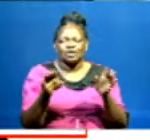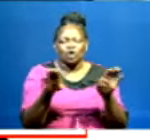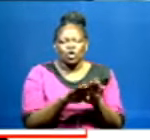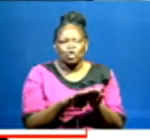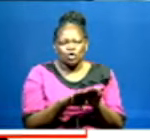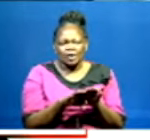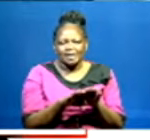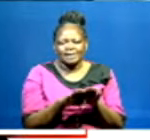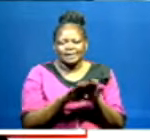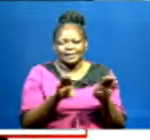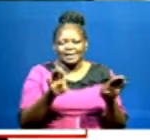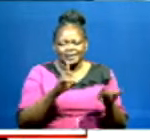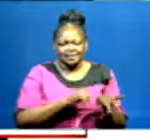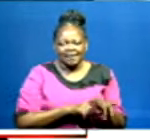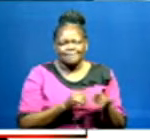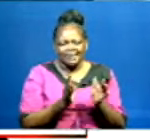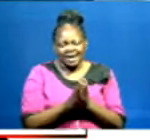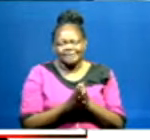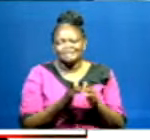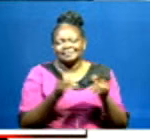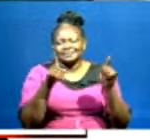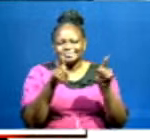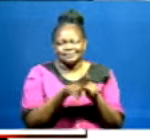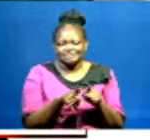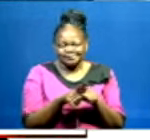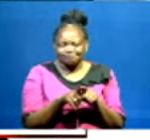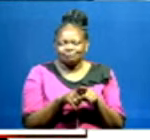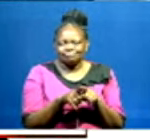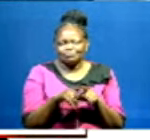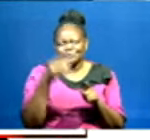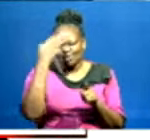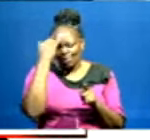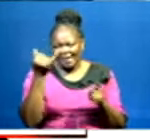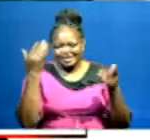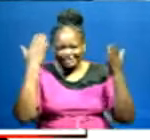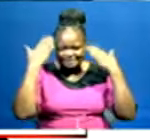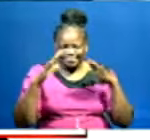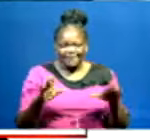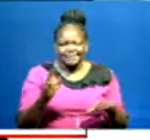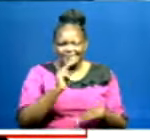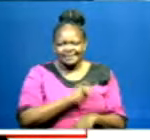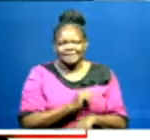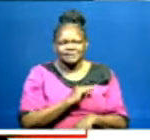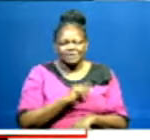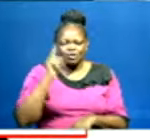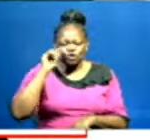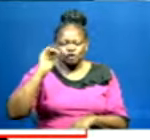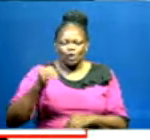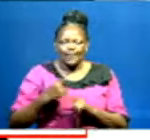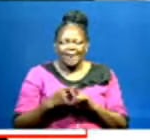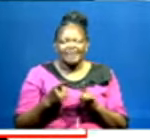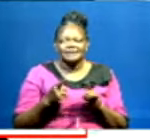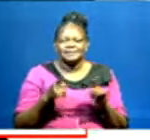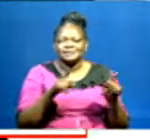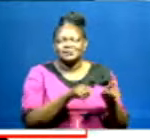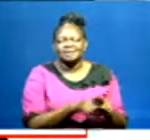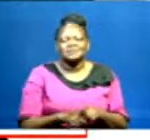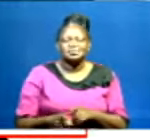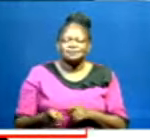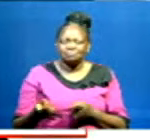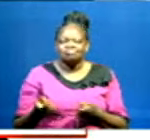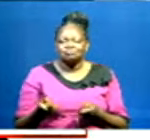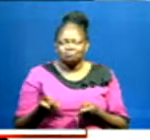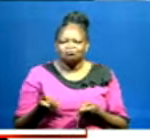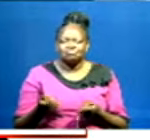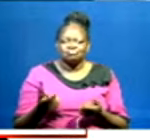day, and a state of affairs attributed to the Islamic nature of the coastal town. However, as the day gives way